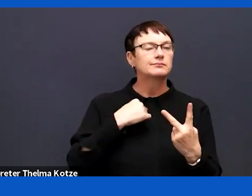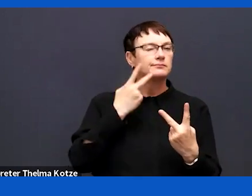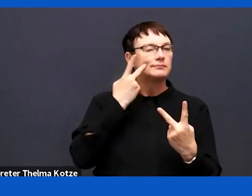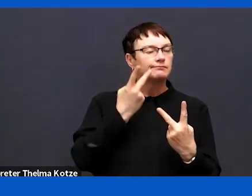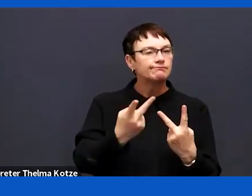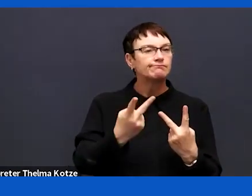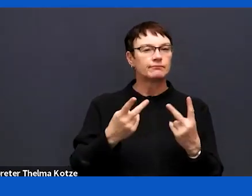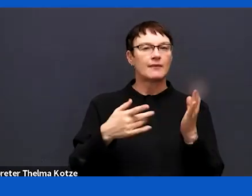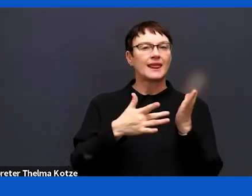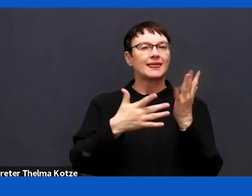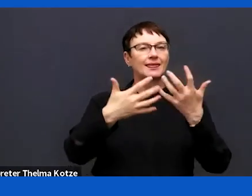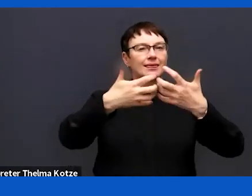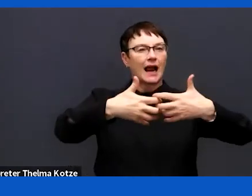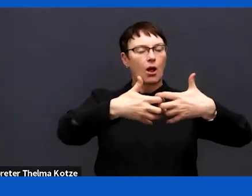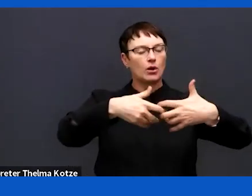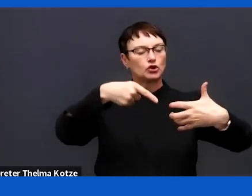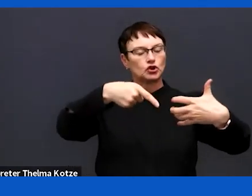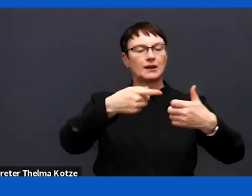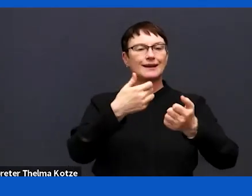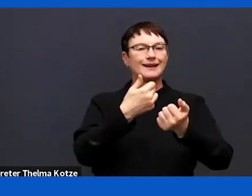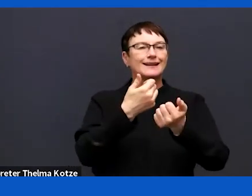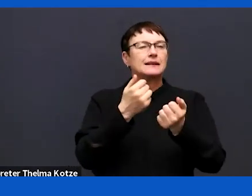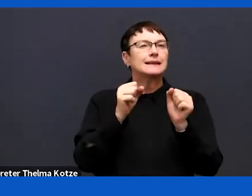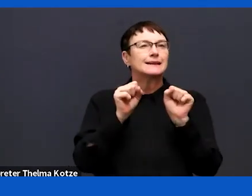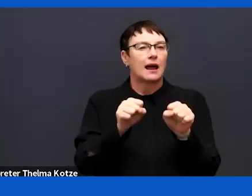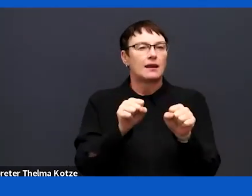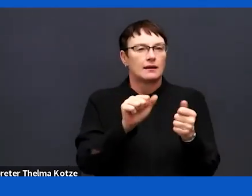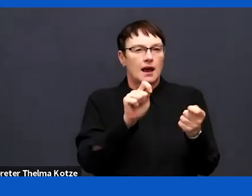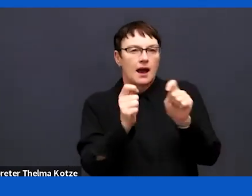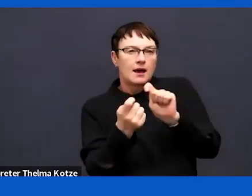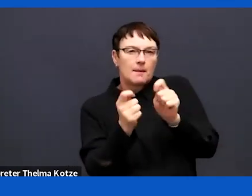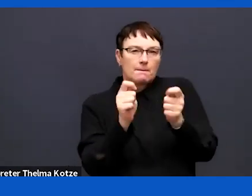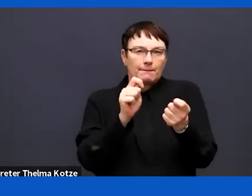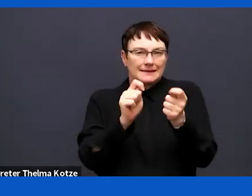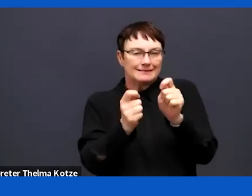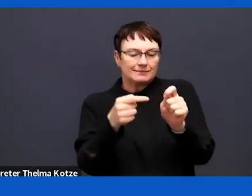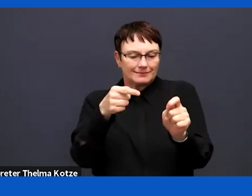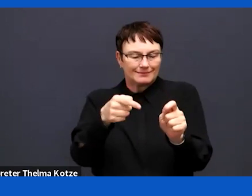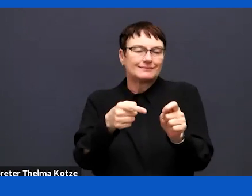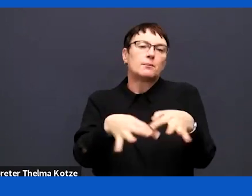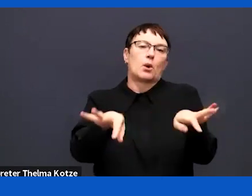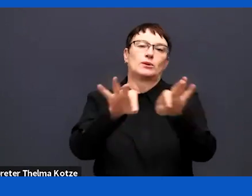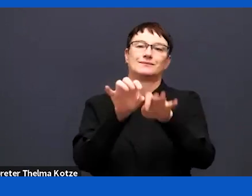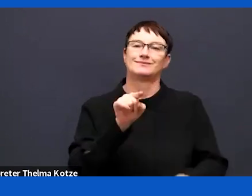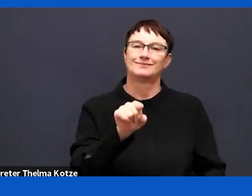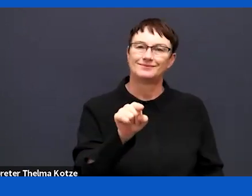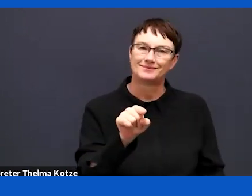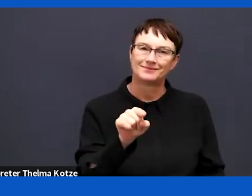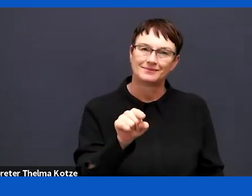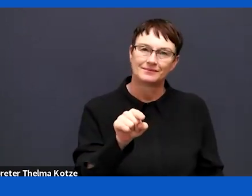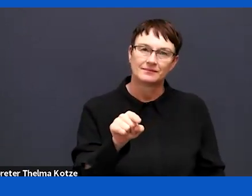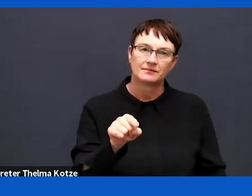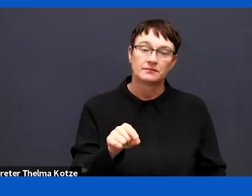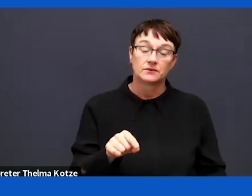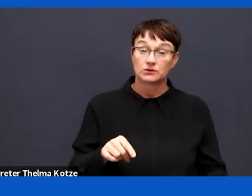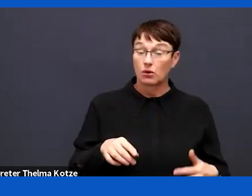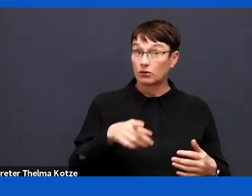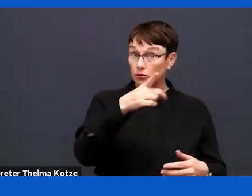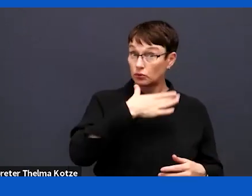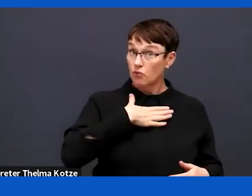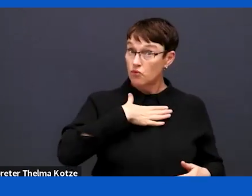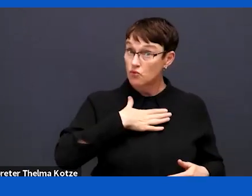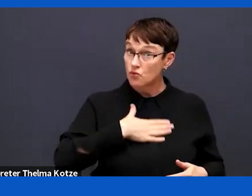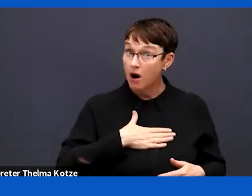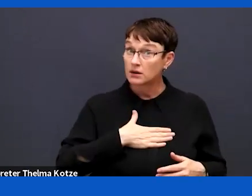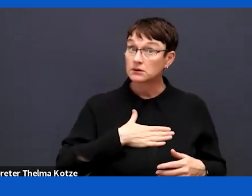really where AI is going to take us. Do you want a summary? Get a summary. You want larger buttons